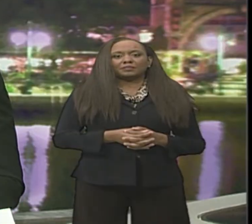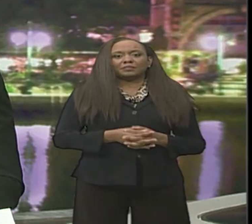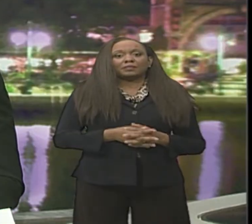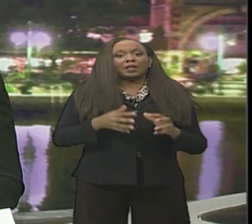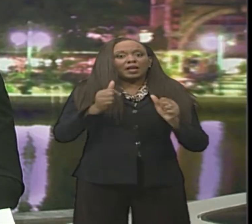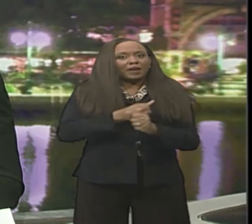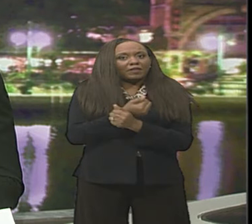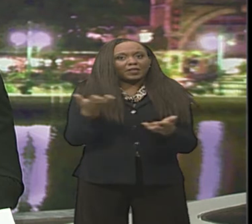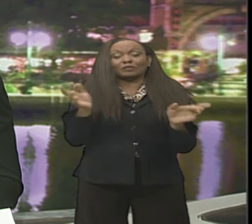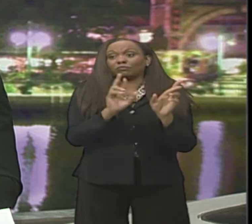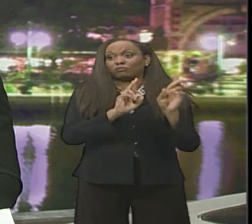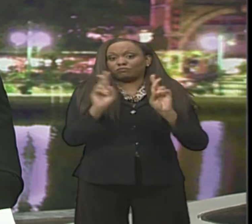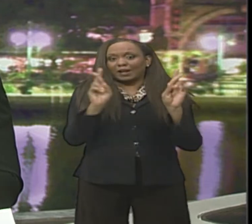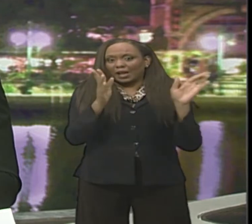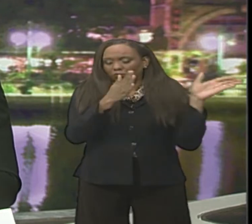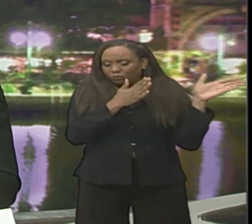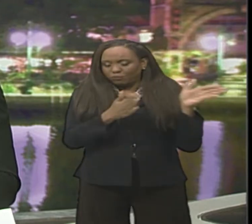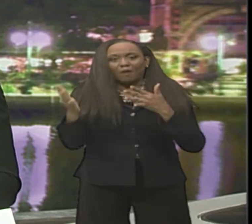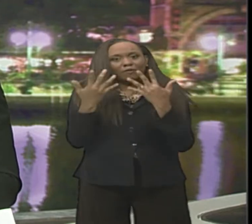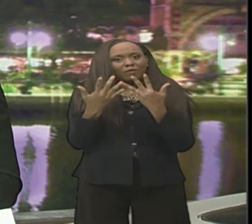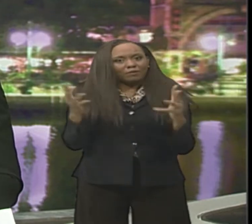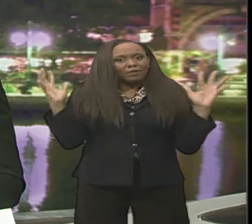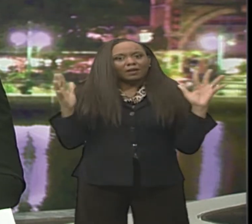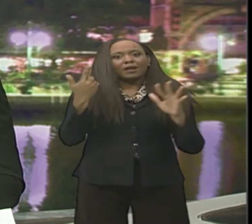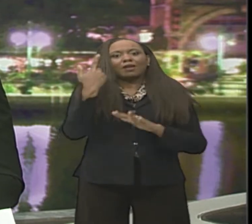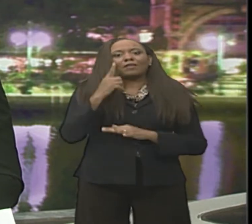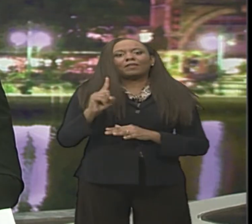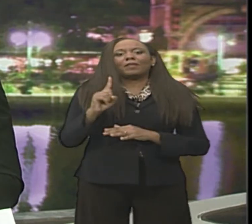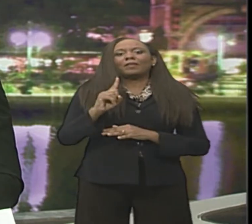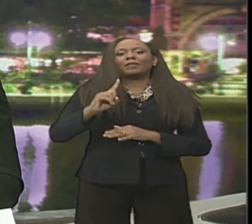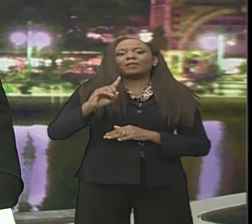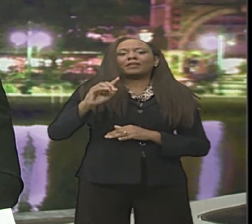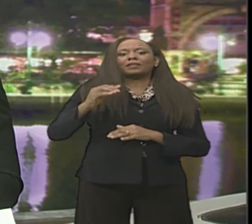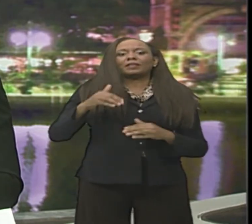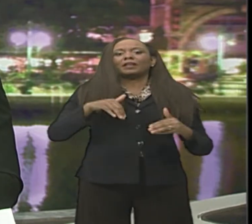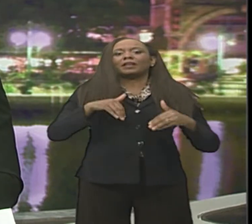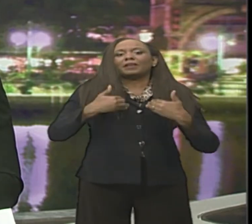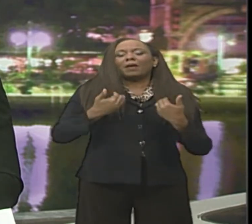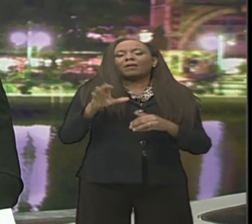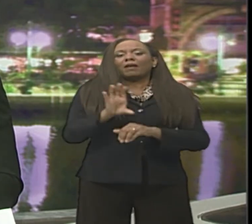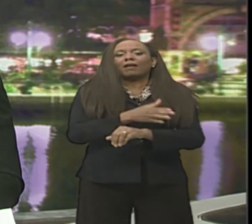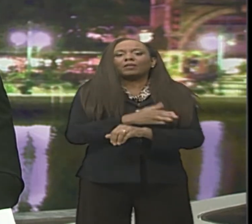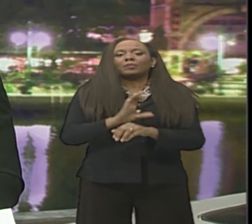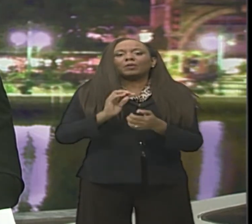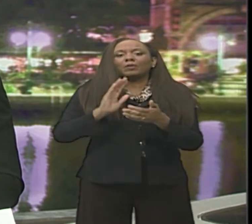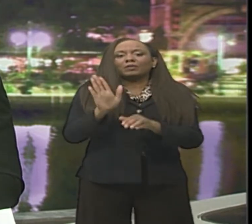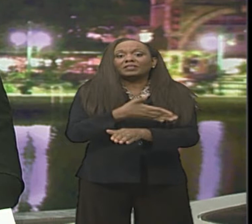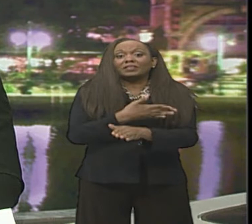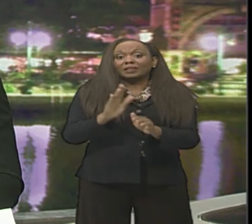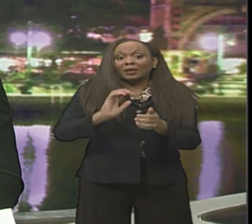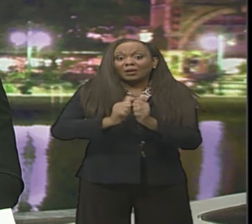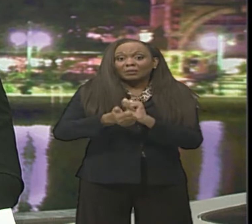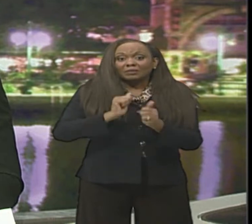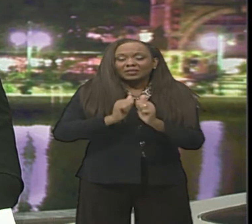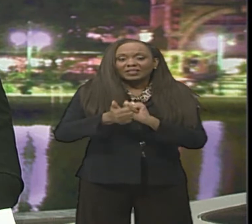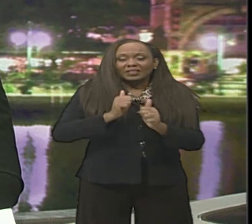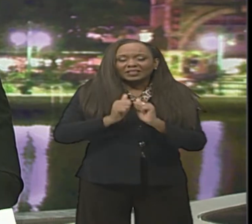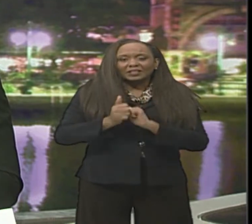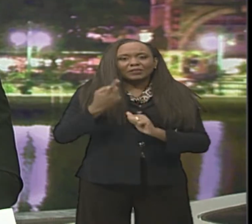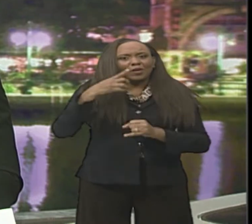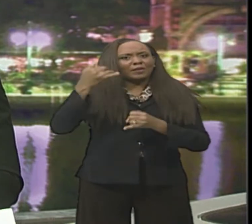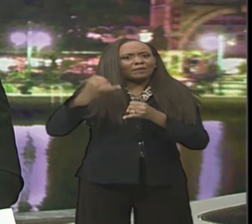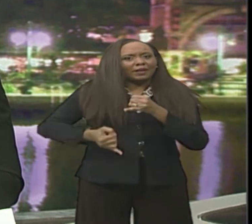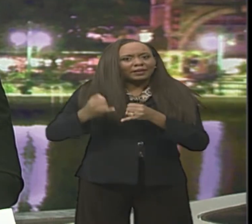The stage is set and the positions have been drawn for the Scotiabank Junior Calypso Monarch in association with IGM Stage